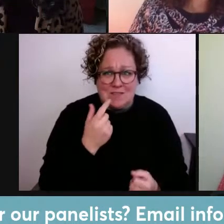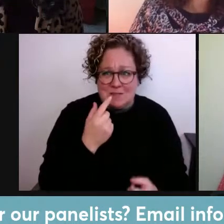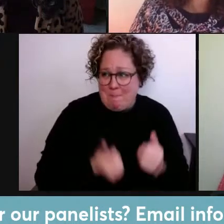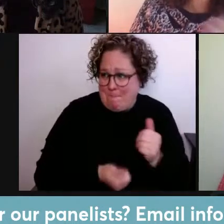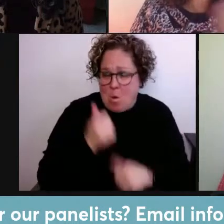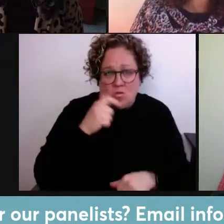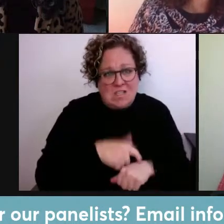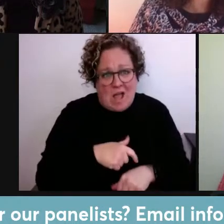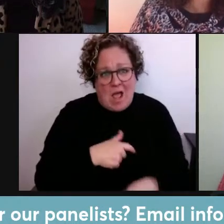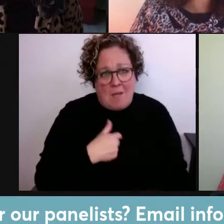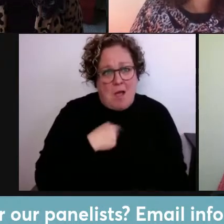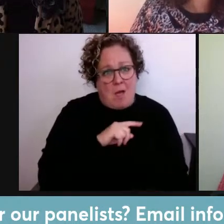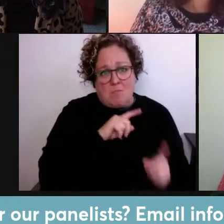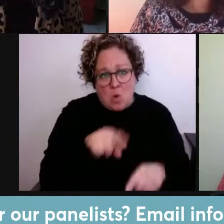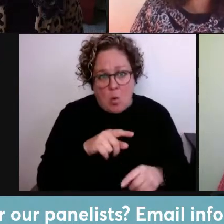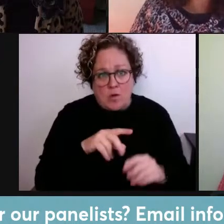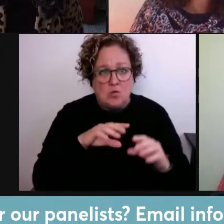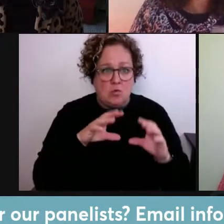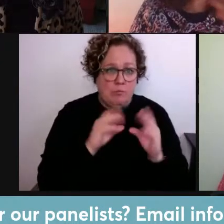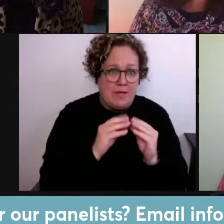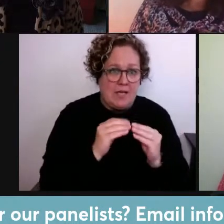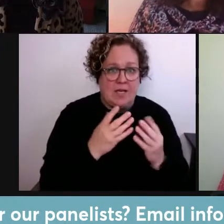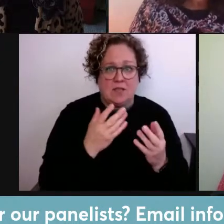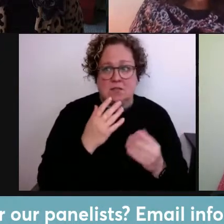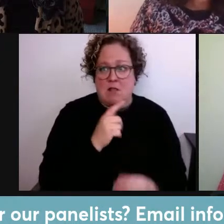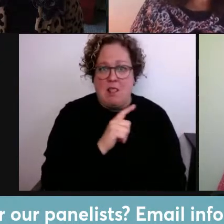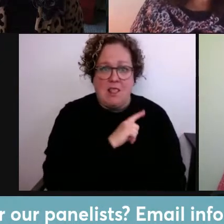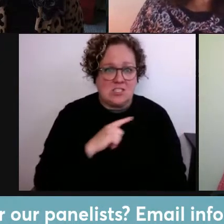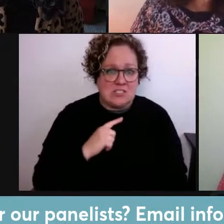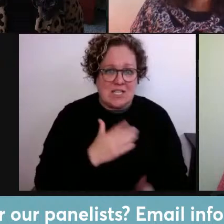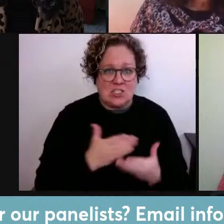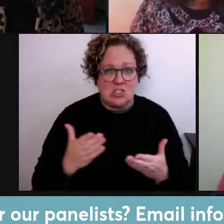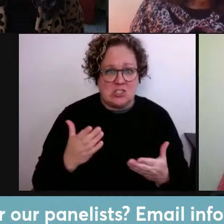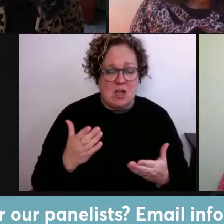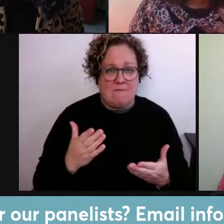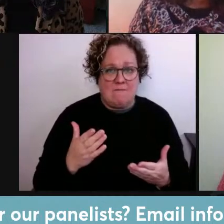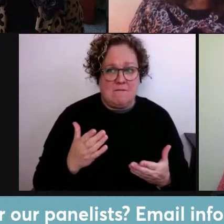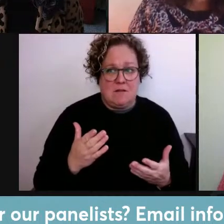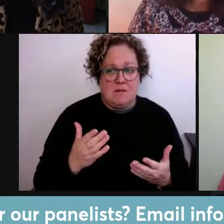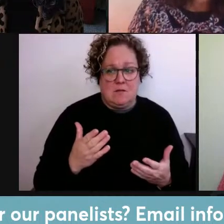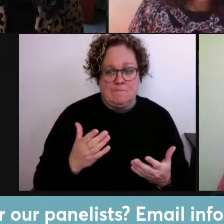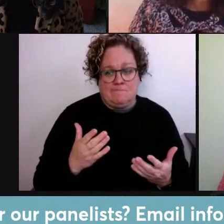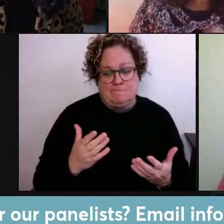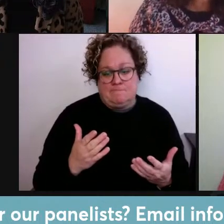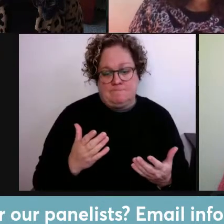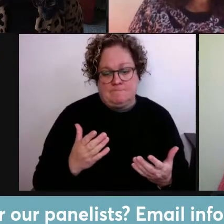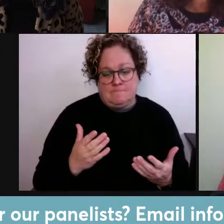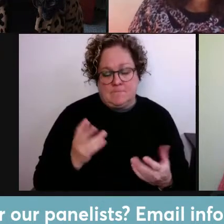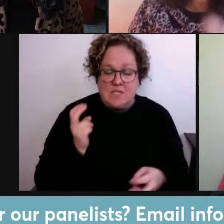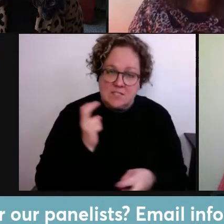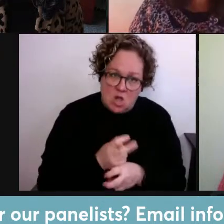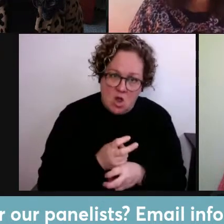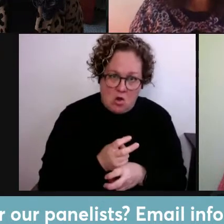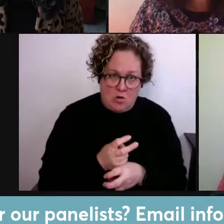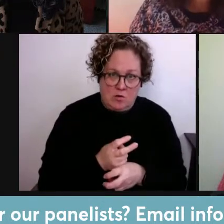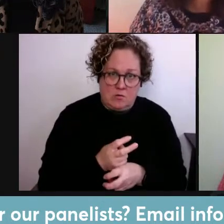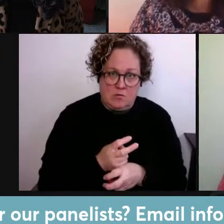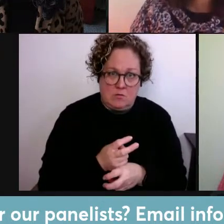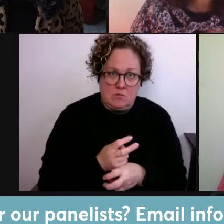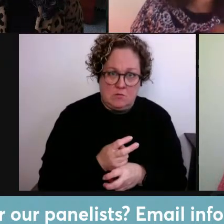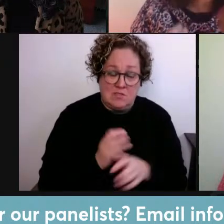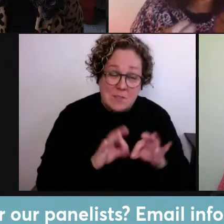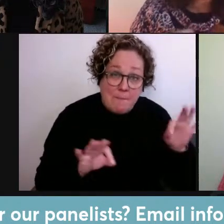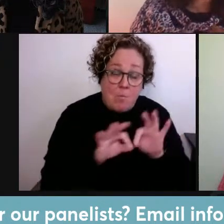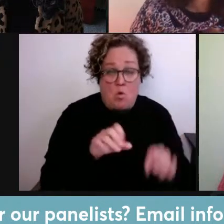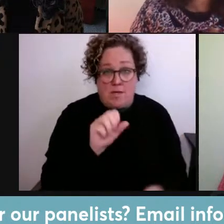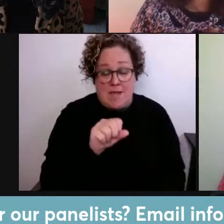going into, you know, into legislation stuff and so on and so forth. It's hard and it's important. Yes, I